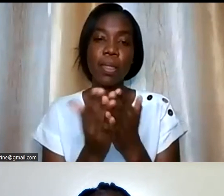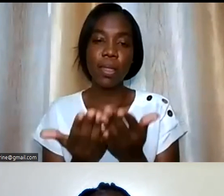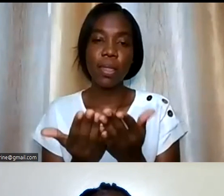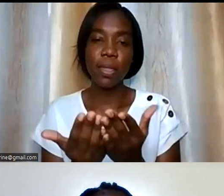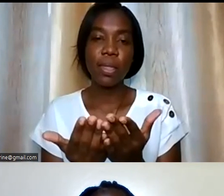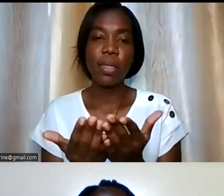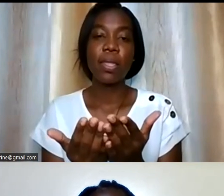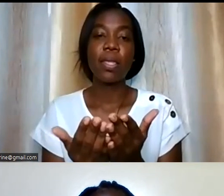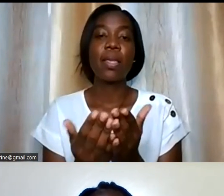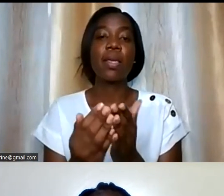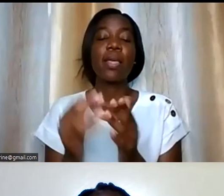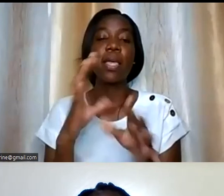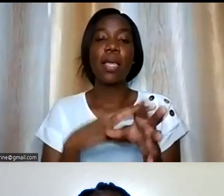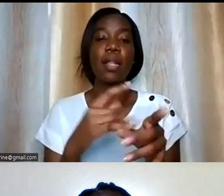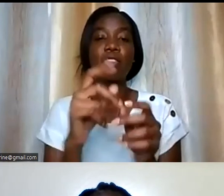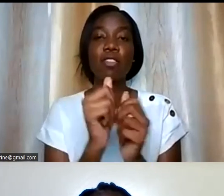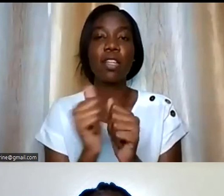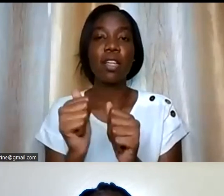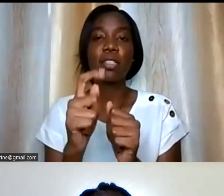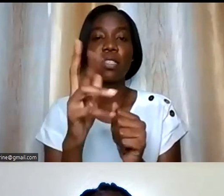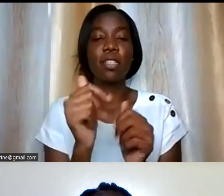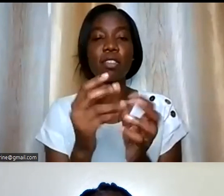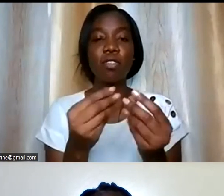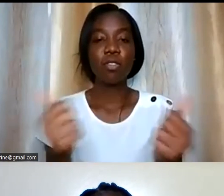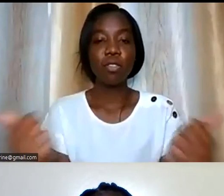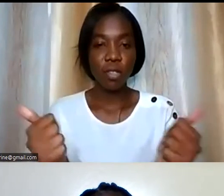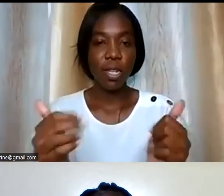Atara Solution. For these and many